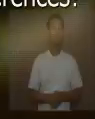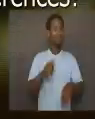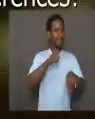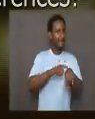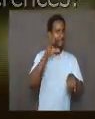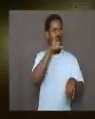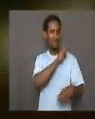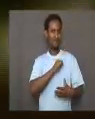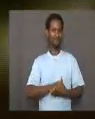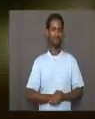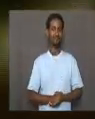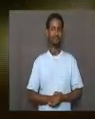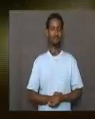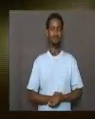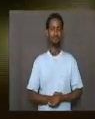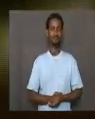Time's up.